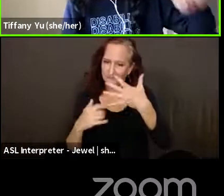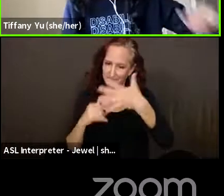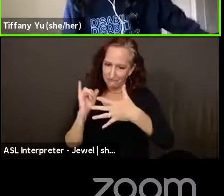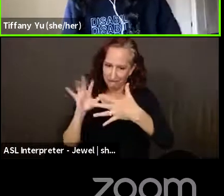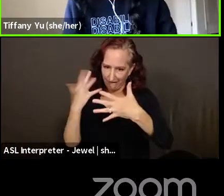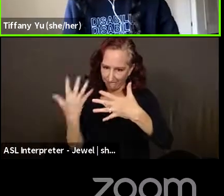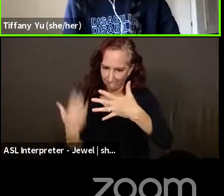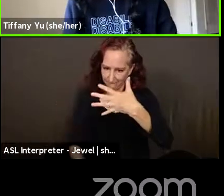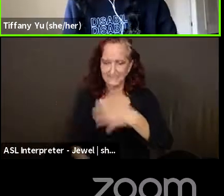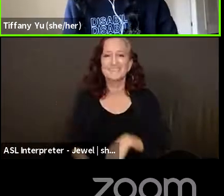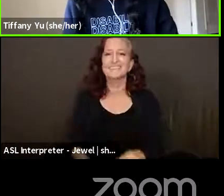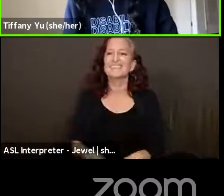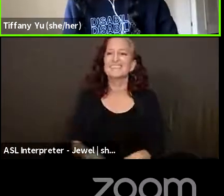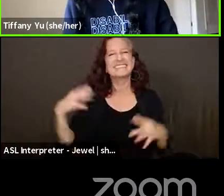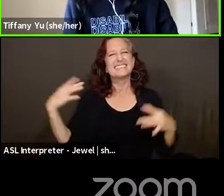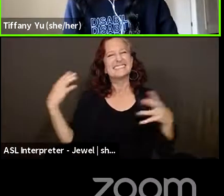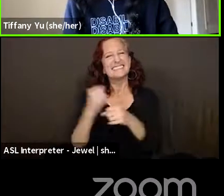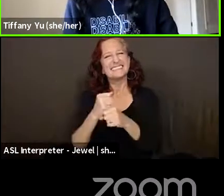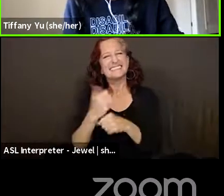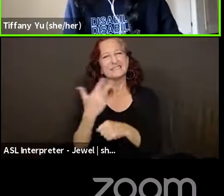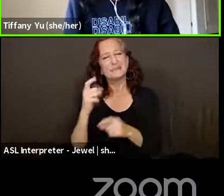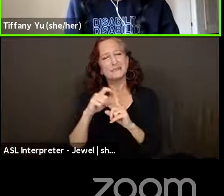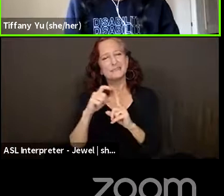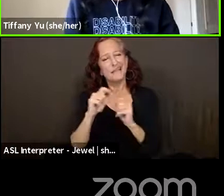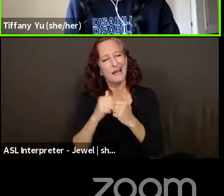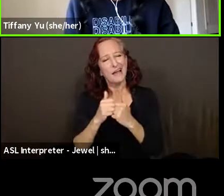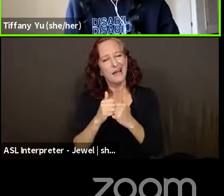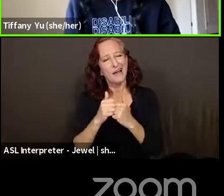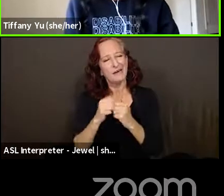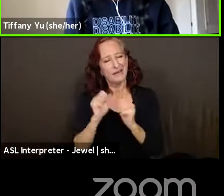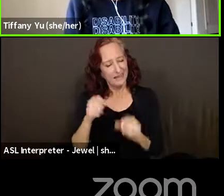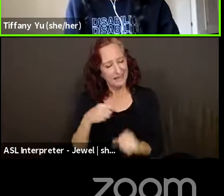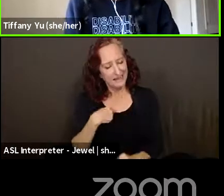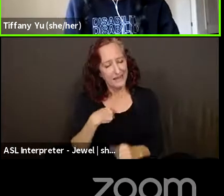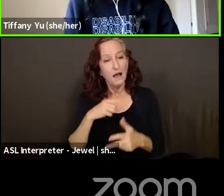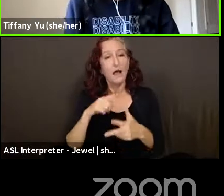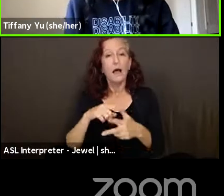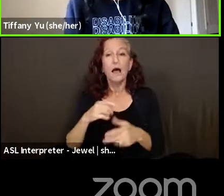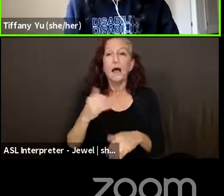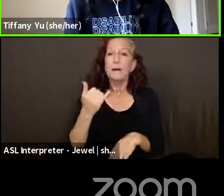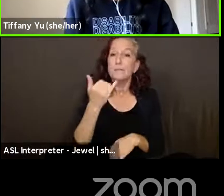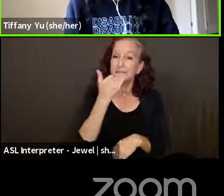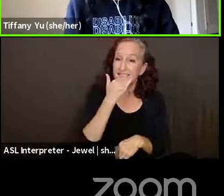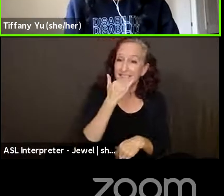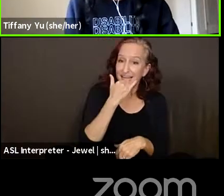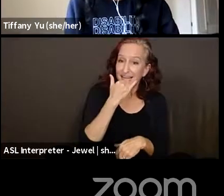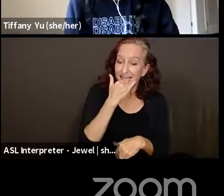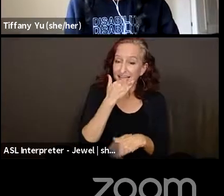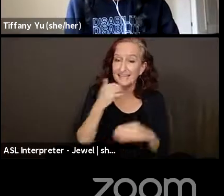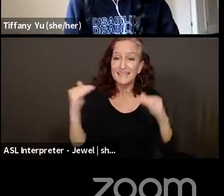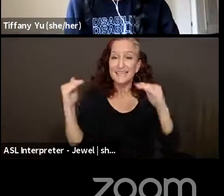I can't distill it down to 3 words, but, or actually I can. Mistakes equals growth.